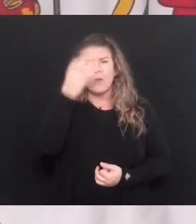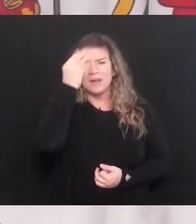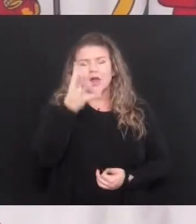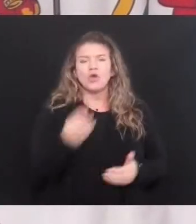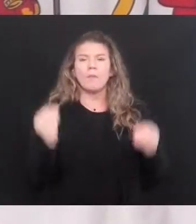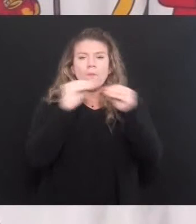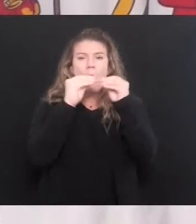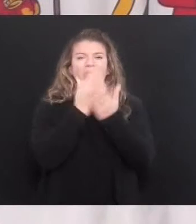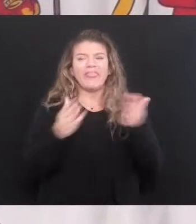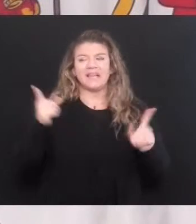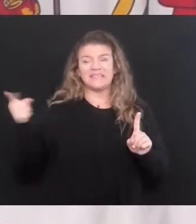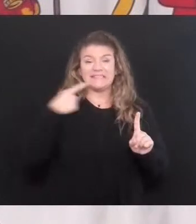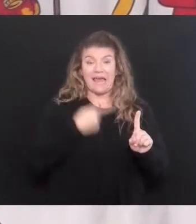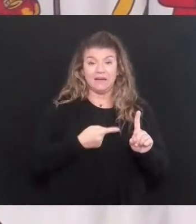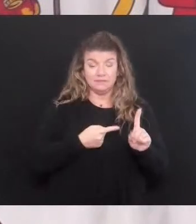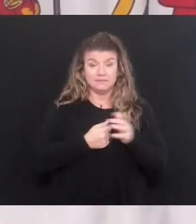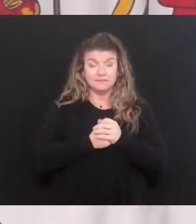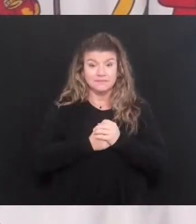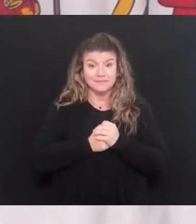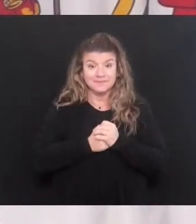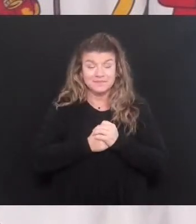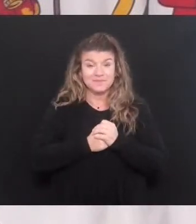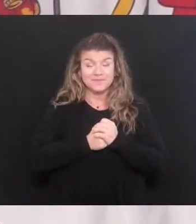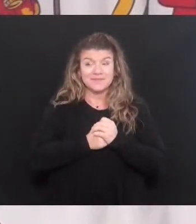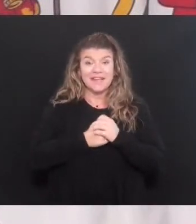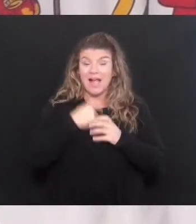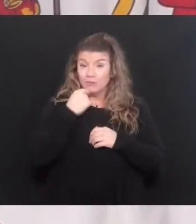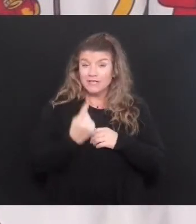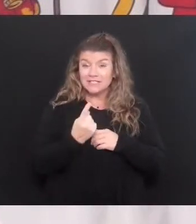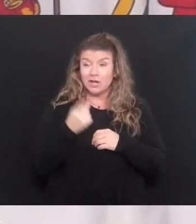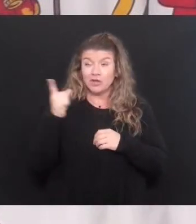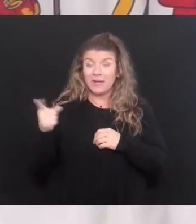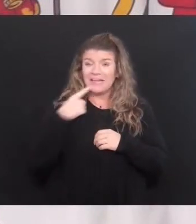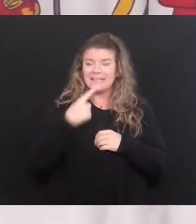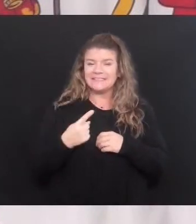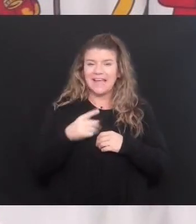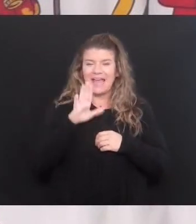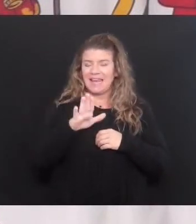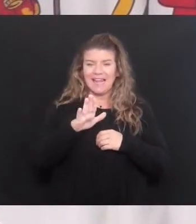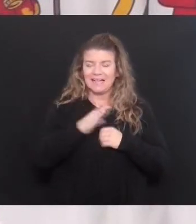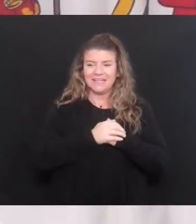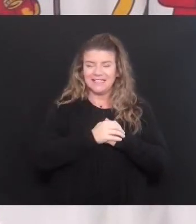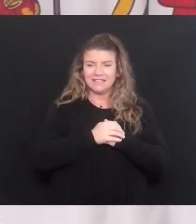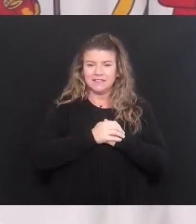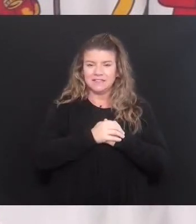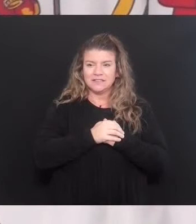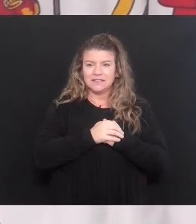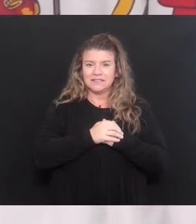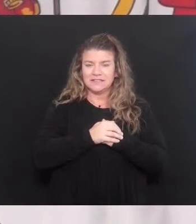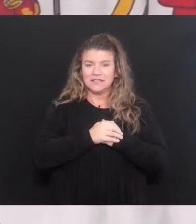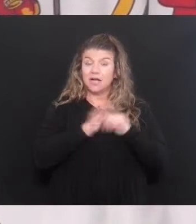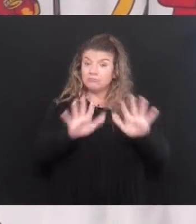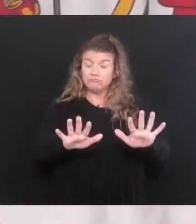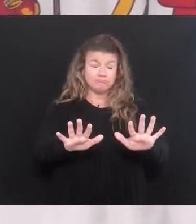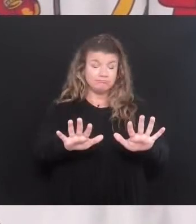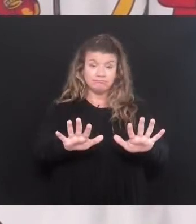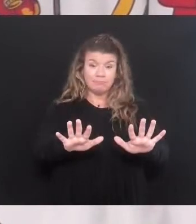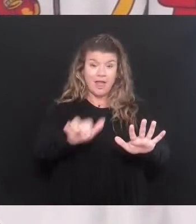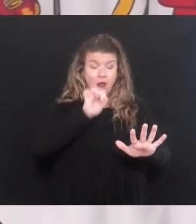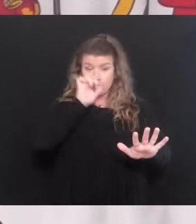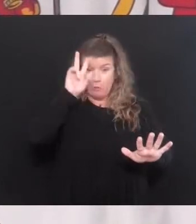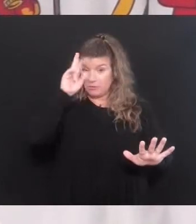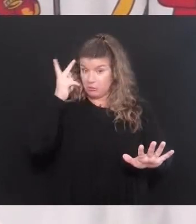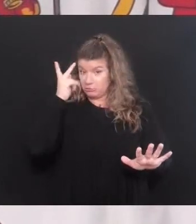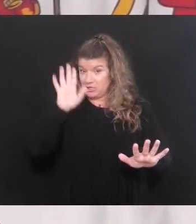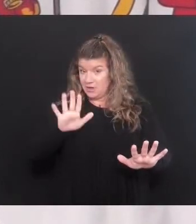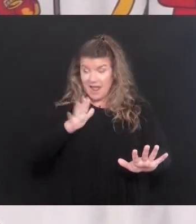things that he said. I want to tell you just this, that he said you can't imagine, and now, don't get me wrong, it's in